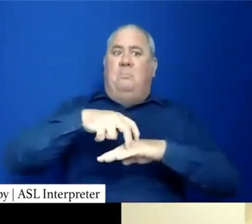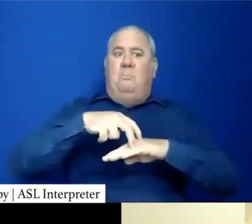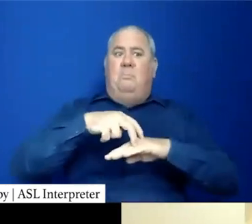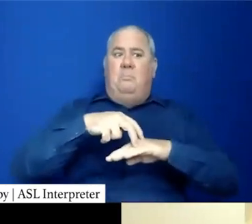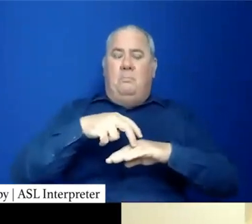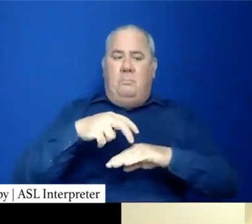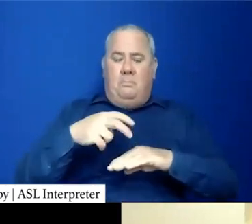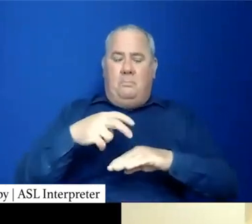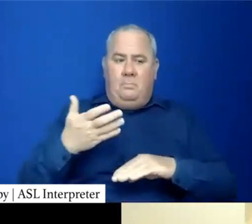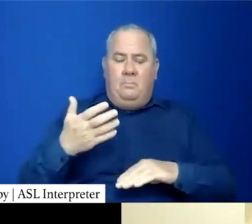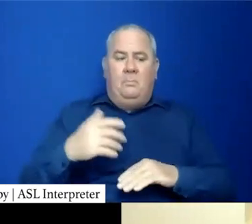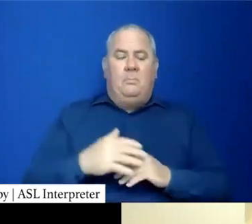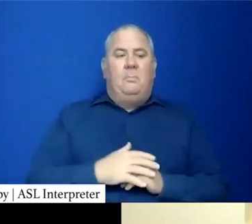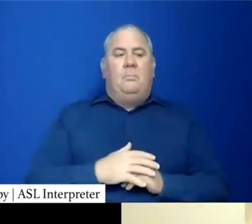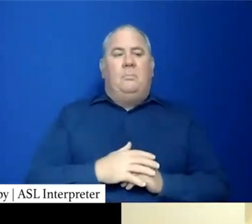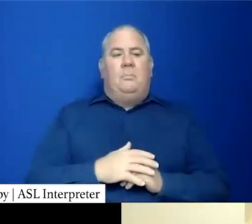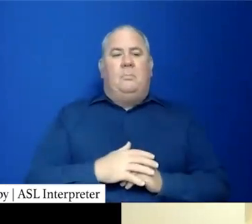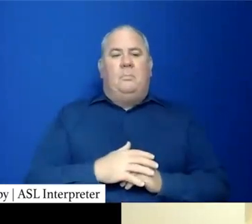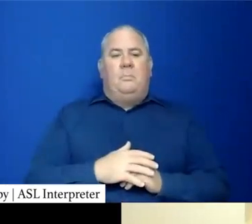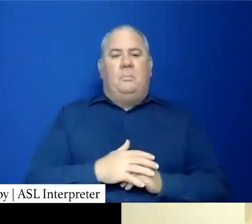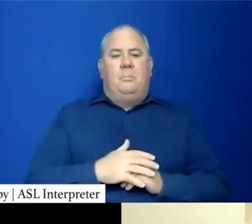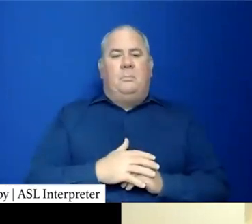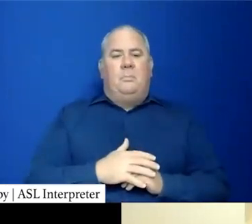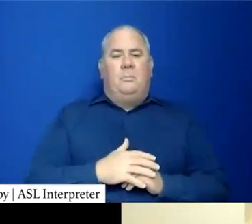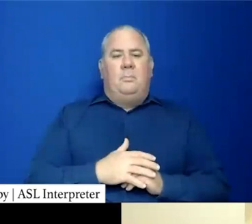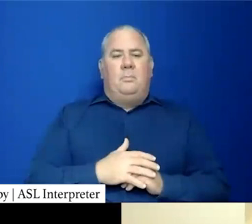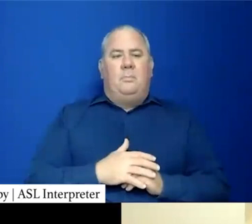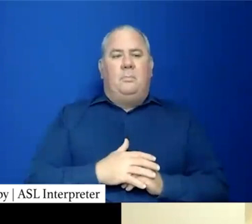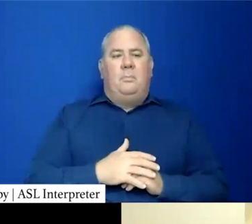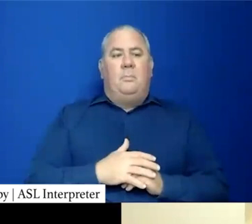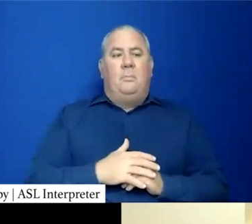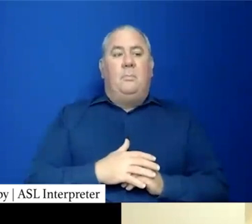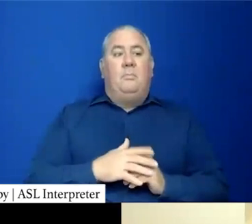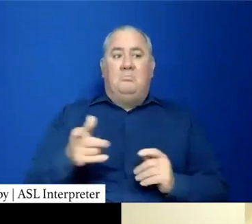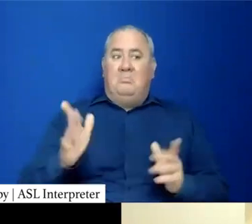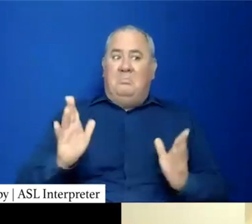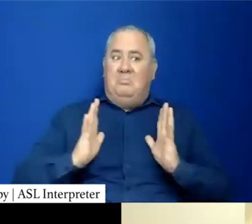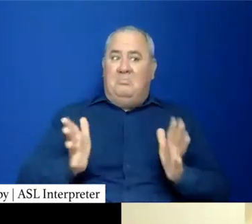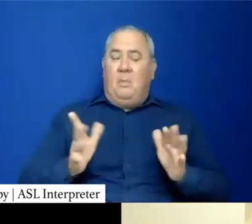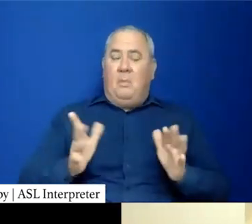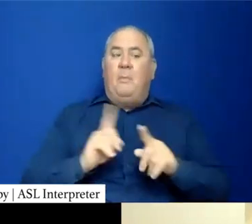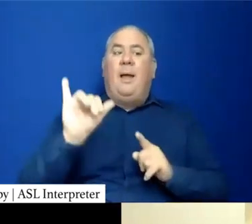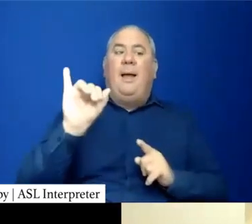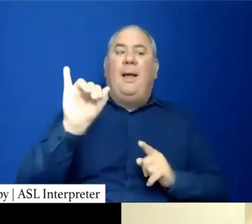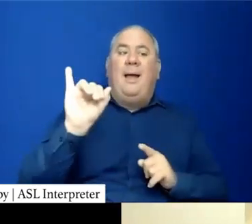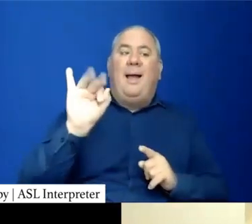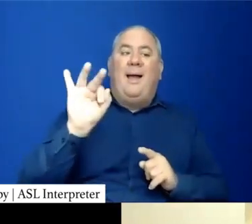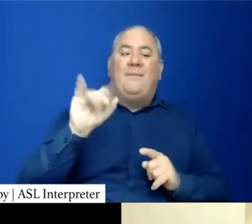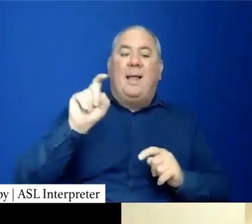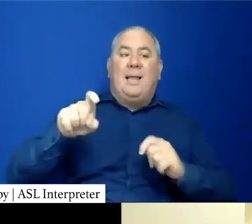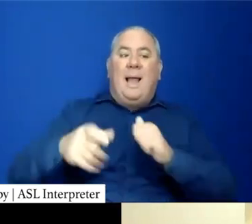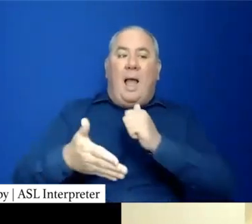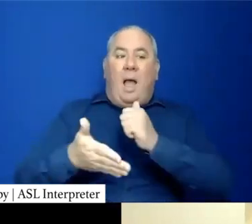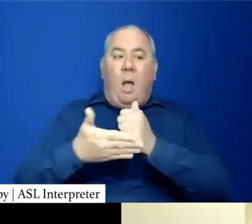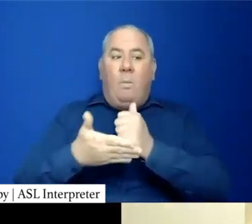bring up, hey, like, would he benefit from some type of mobility aid? They would be like, oh, no. Like,